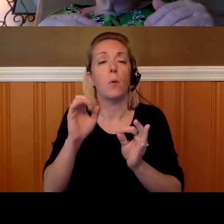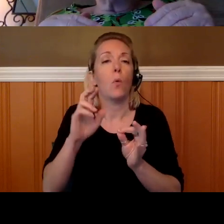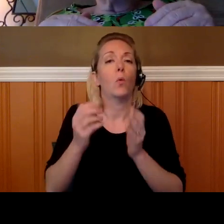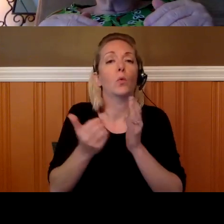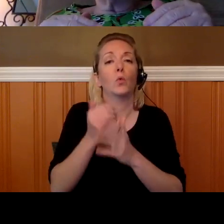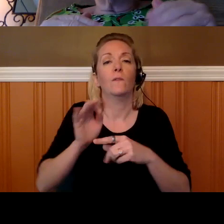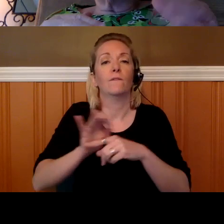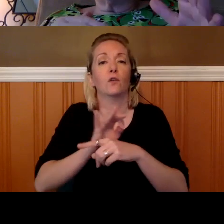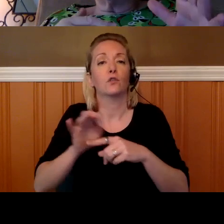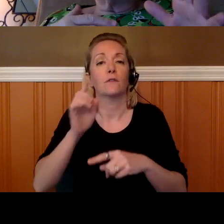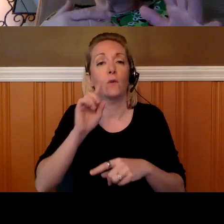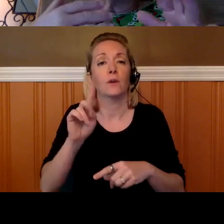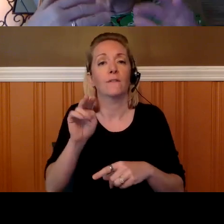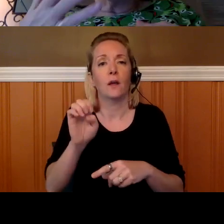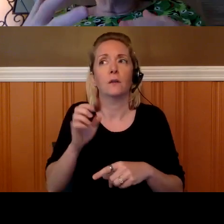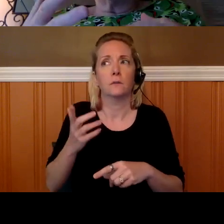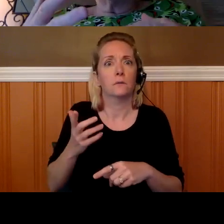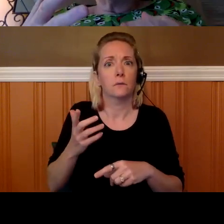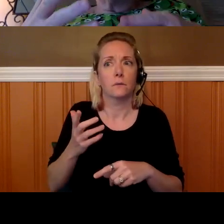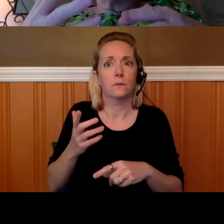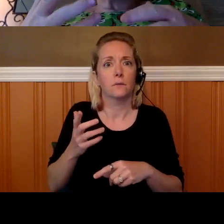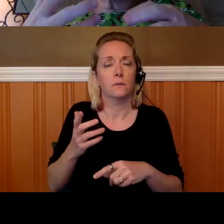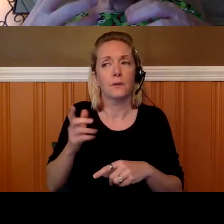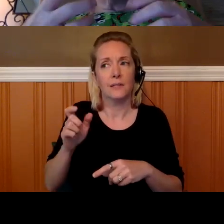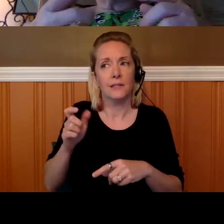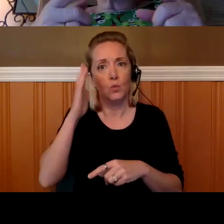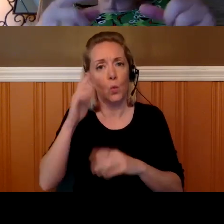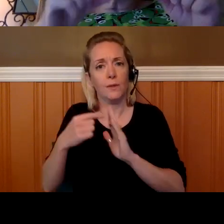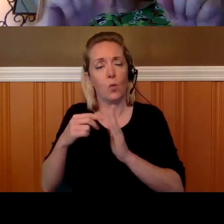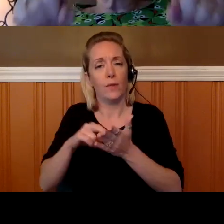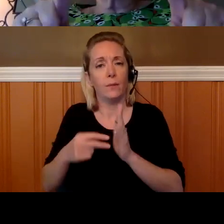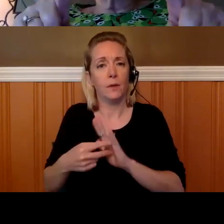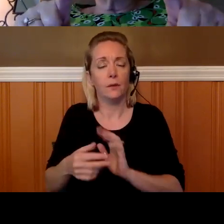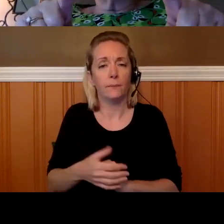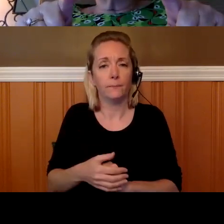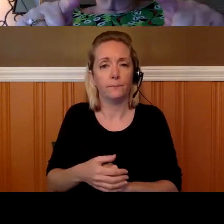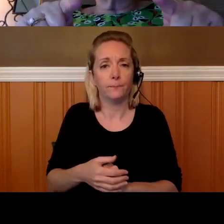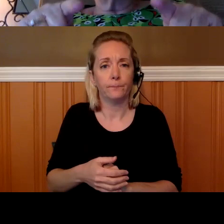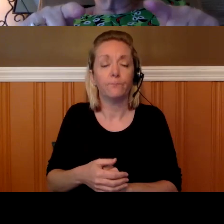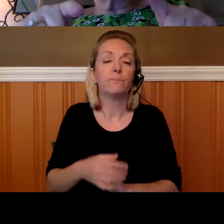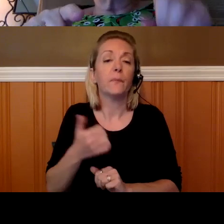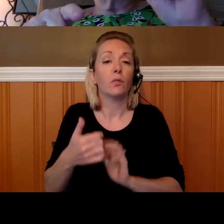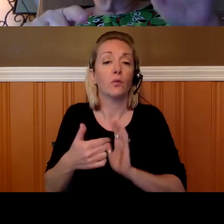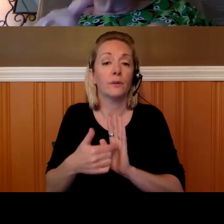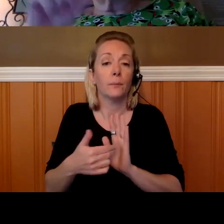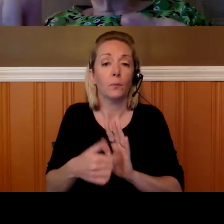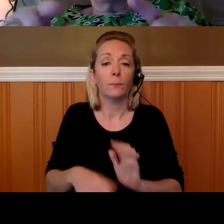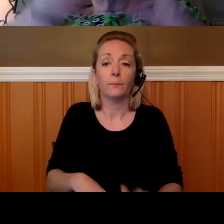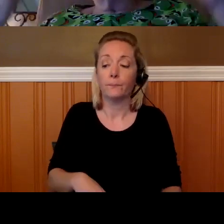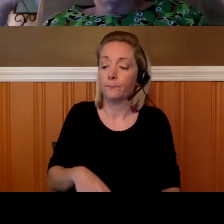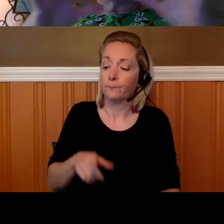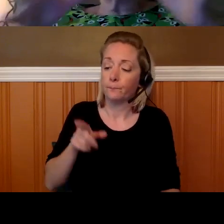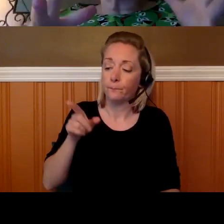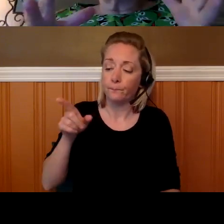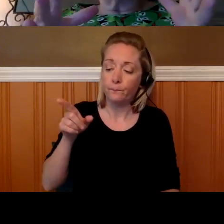has a hard time with is she can answer yes or no if you say, do you want to do this? Yes, no. Okay, she's got that.